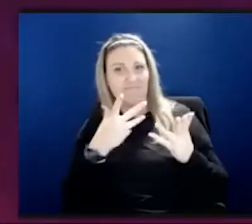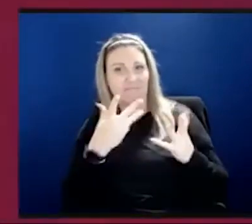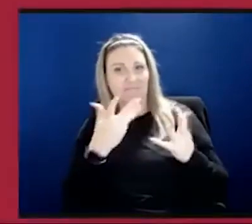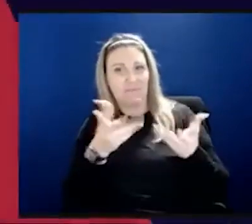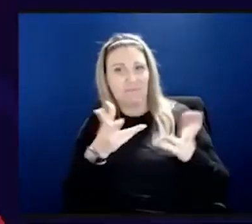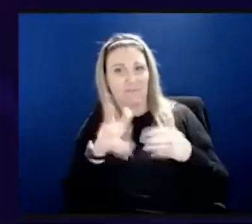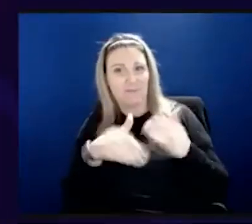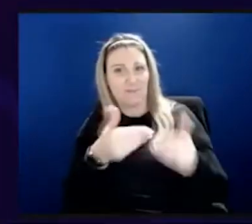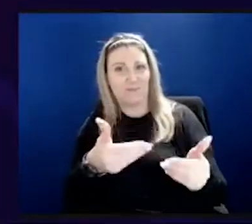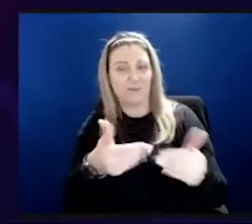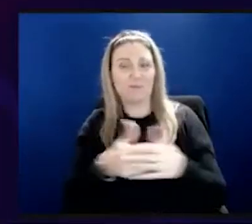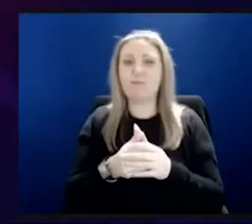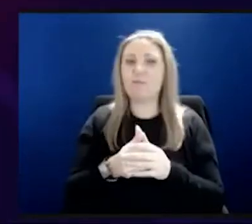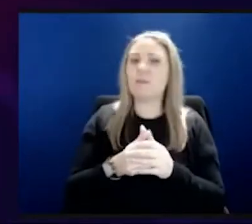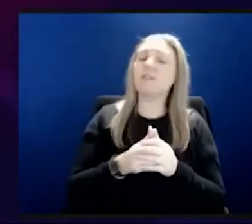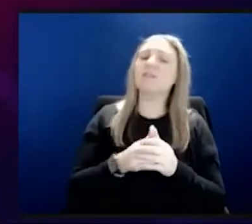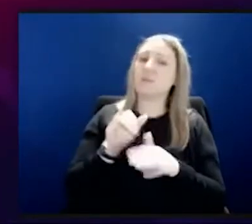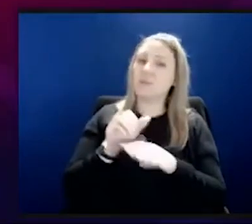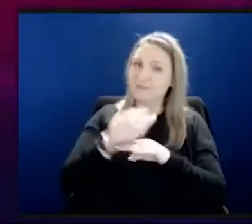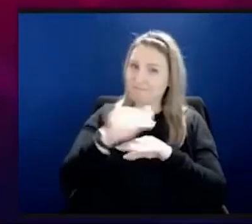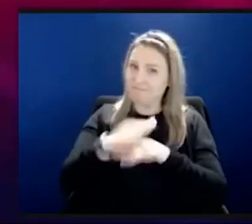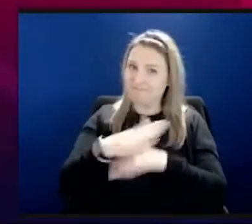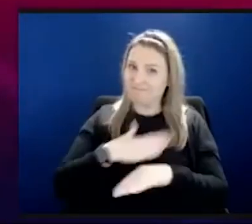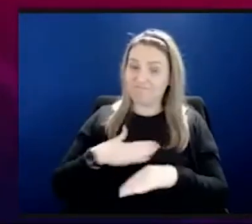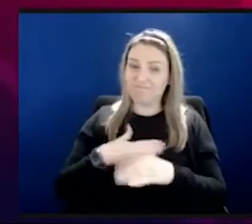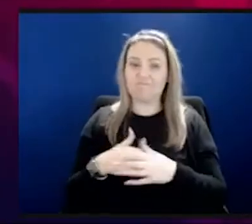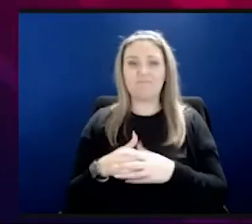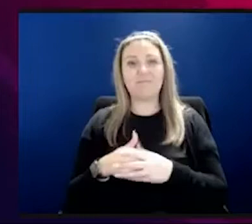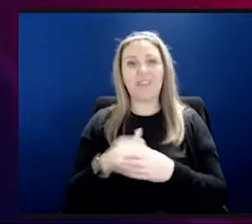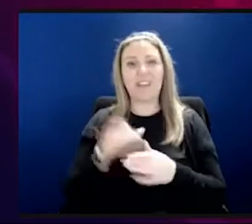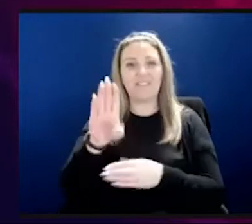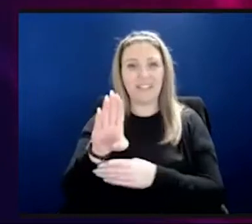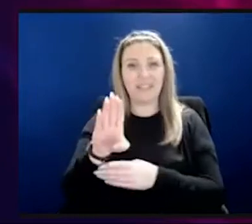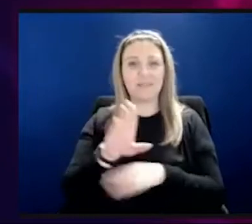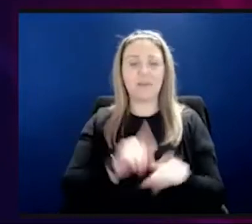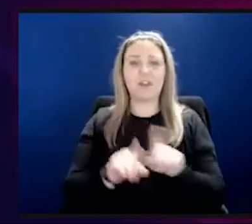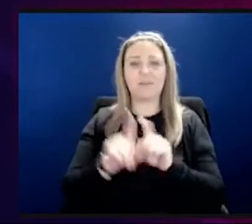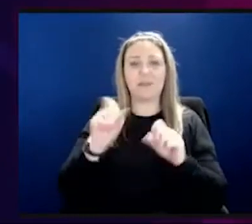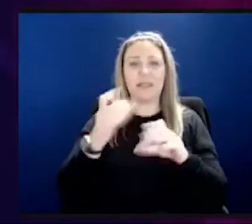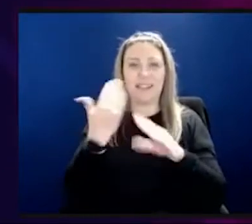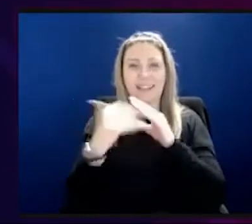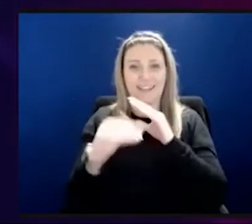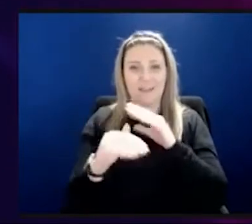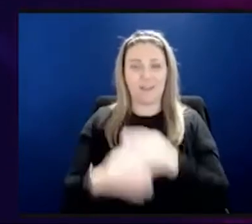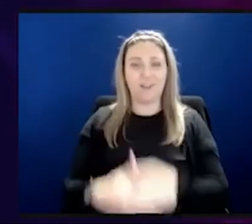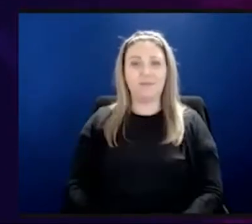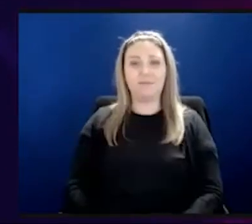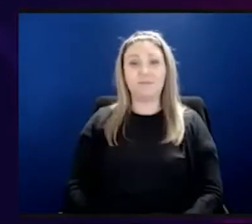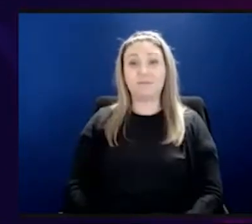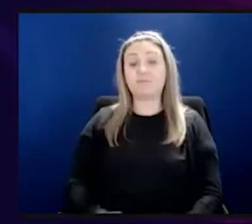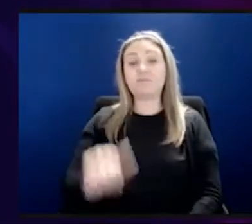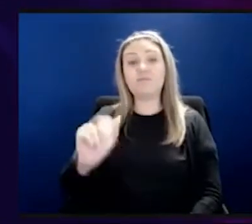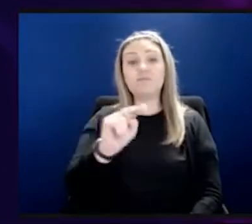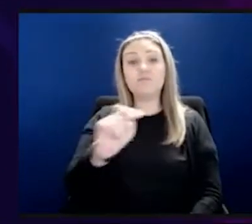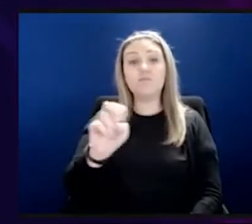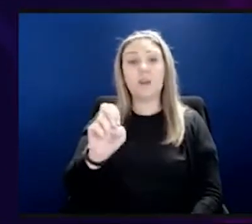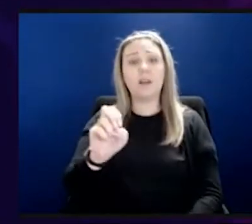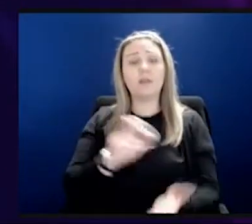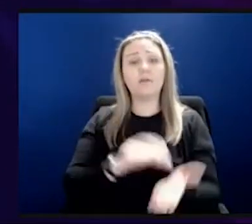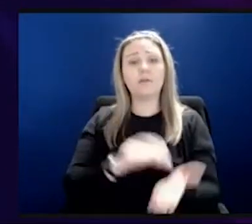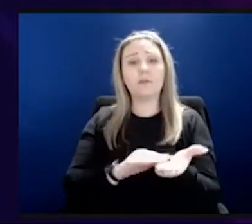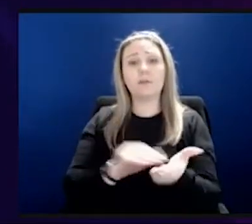them, so keep them coming to us on Facebook, and you can also email them to us. Anne would like to know, Dr. Abik, what